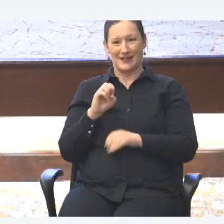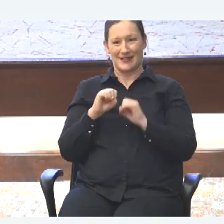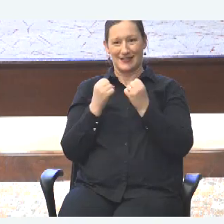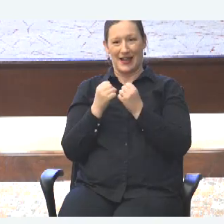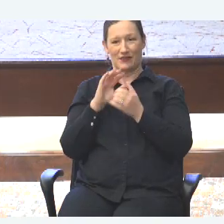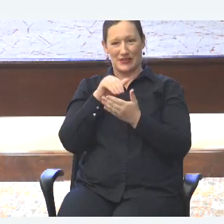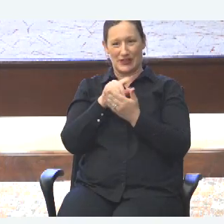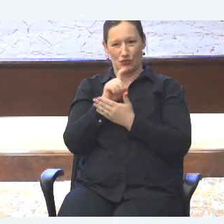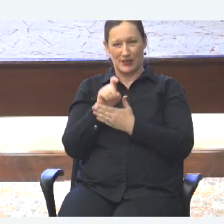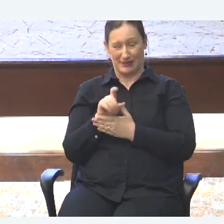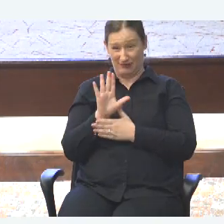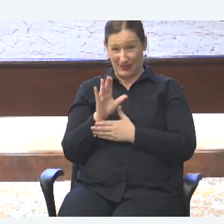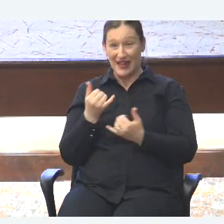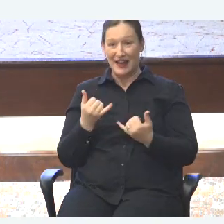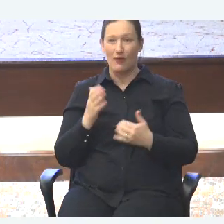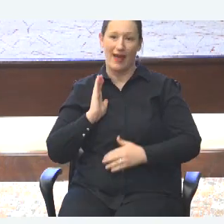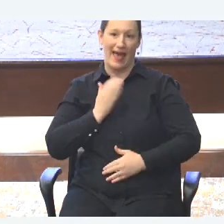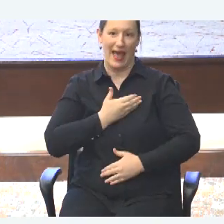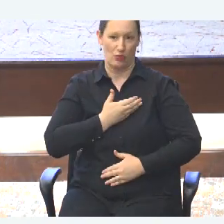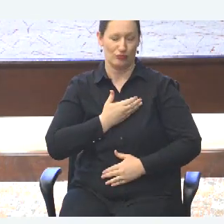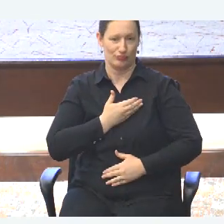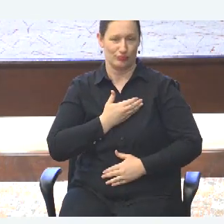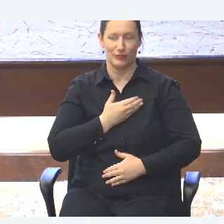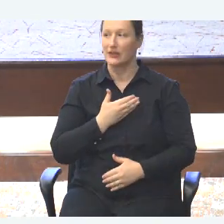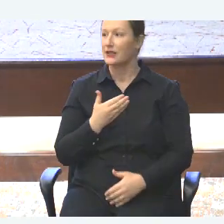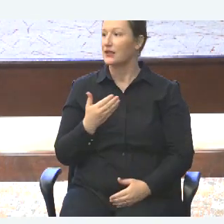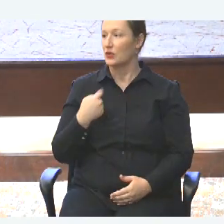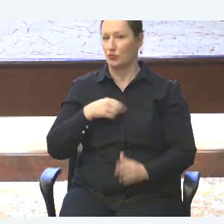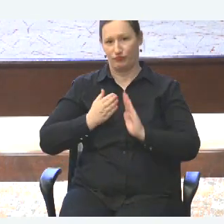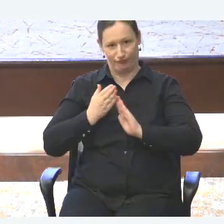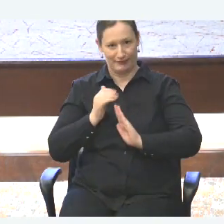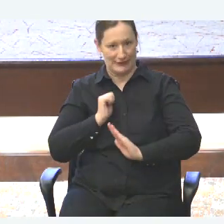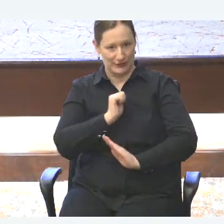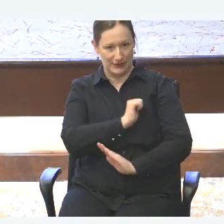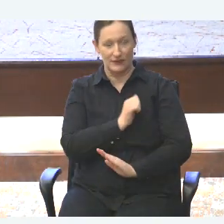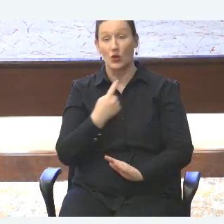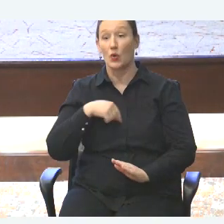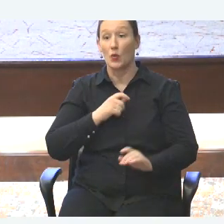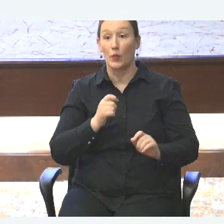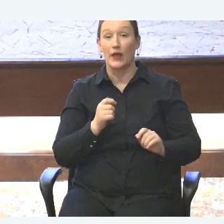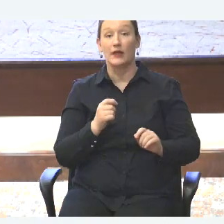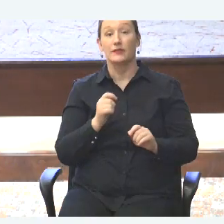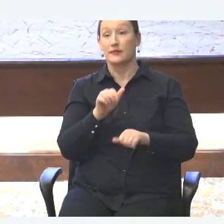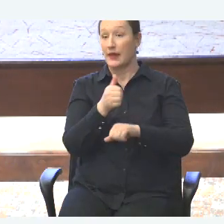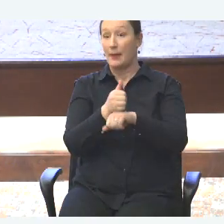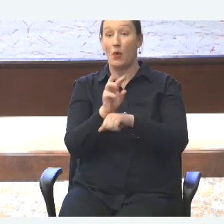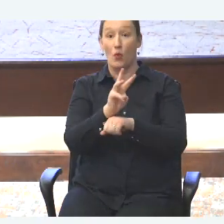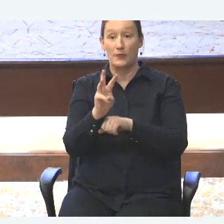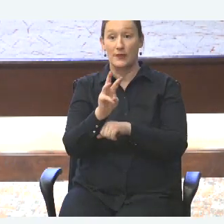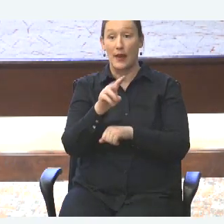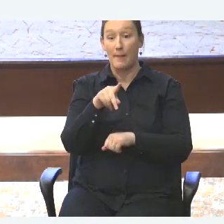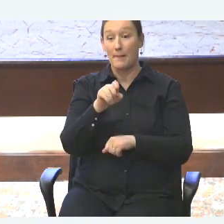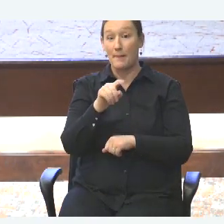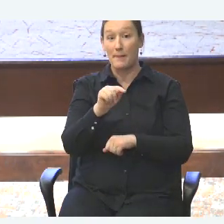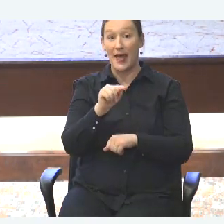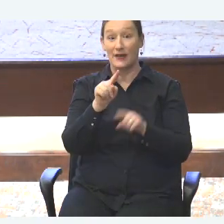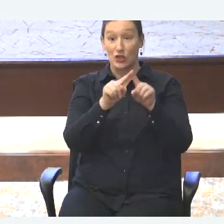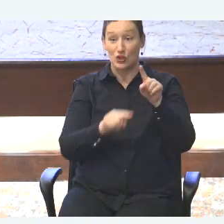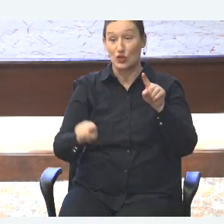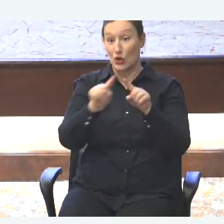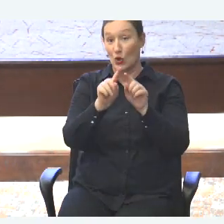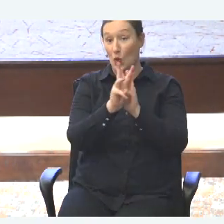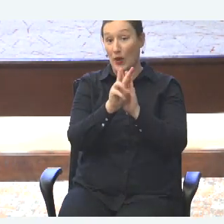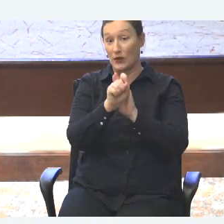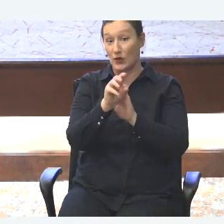or X, Instagram, and Facebook are our primary sources. We also launched our website, petcirclewaco.org on September